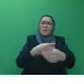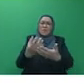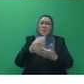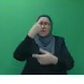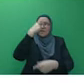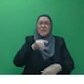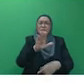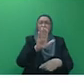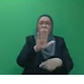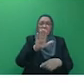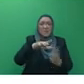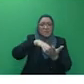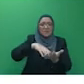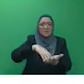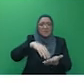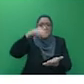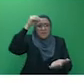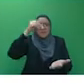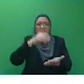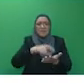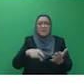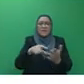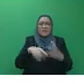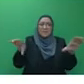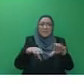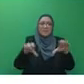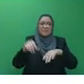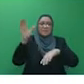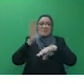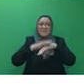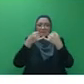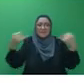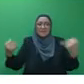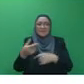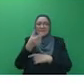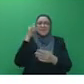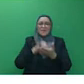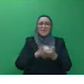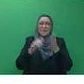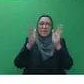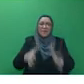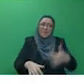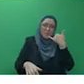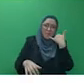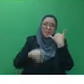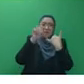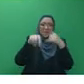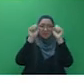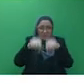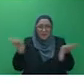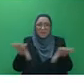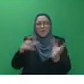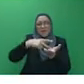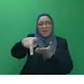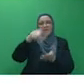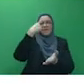you how long do you take to actually pick up some decent skills to say then then that that's why the people call you and say hey douglas think maybe you can do this thing for us i'll pay for